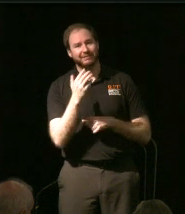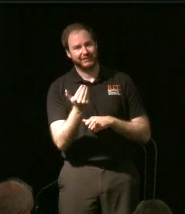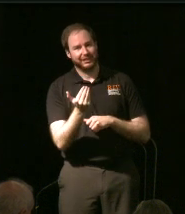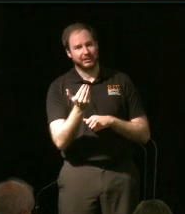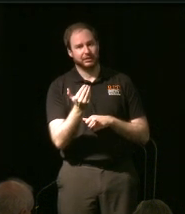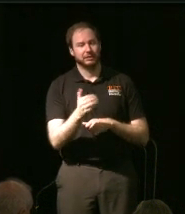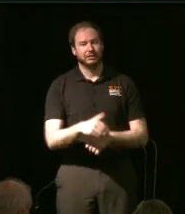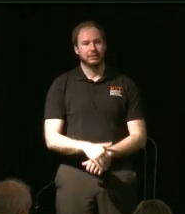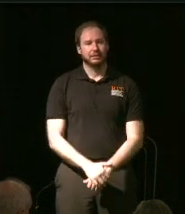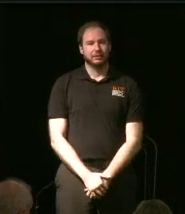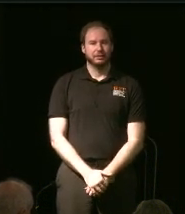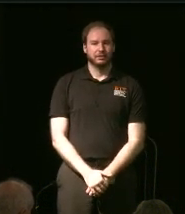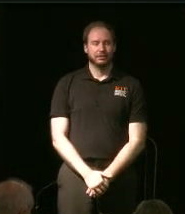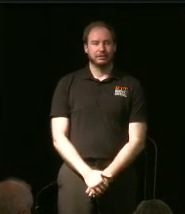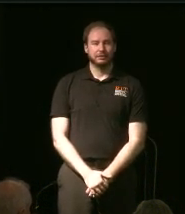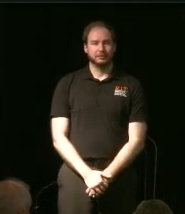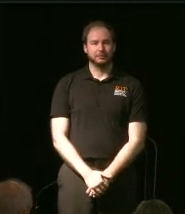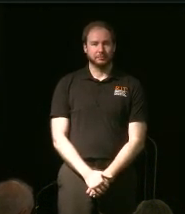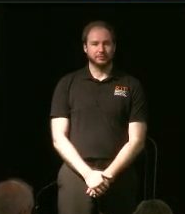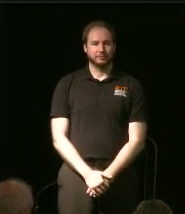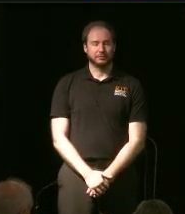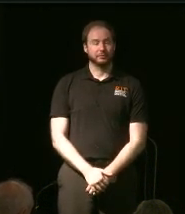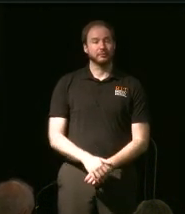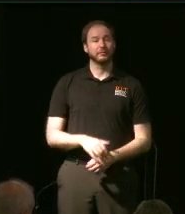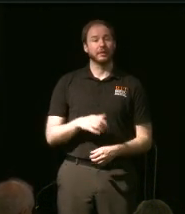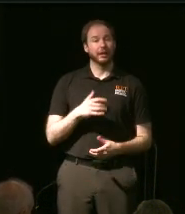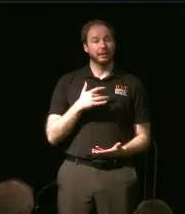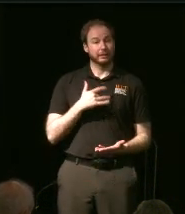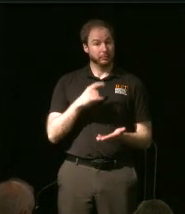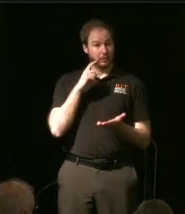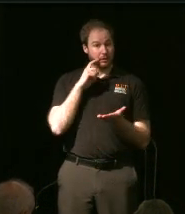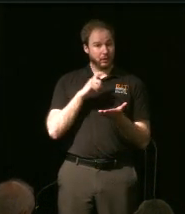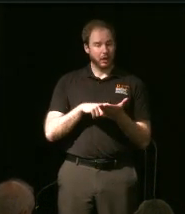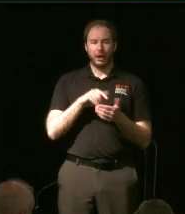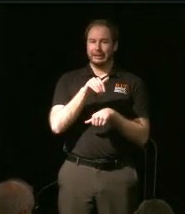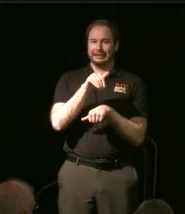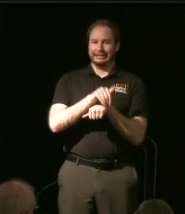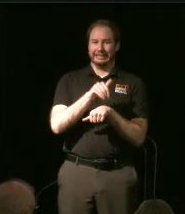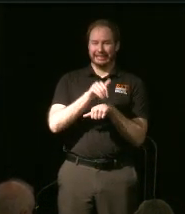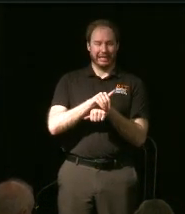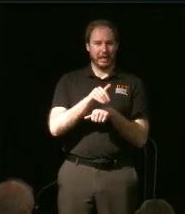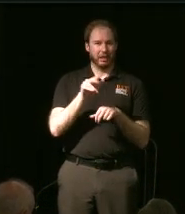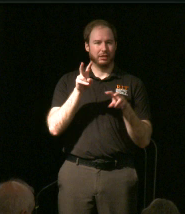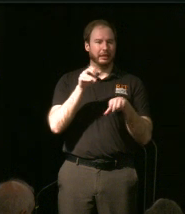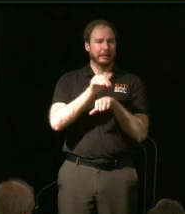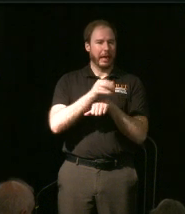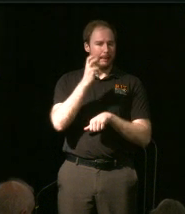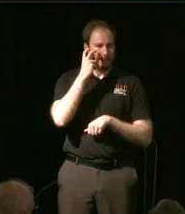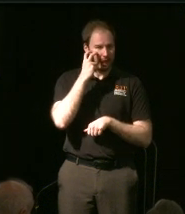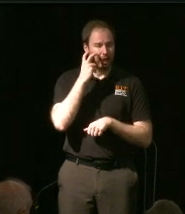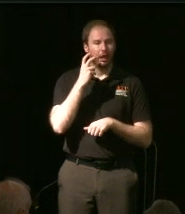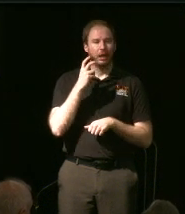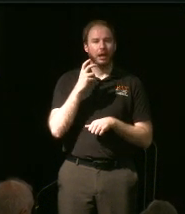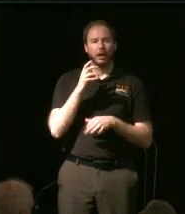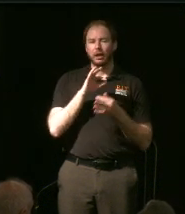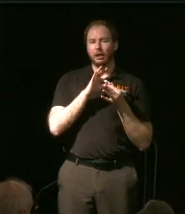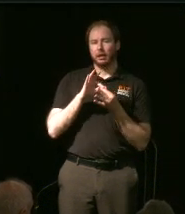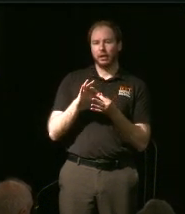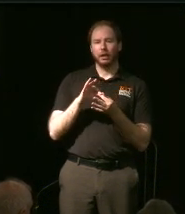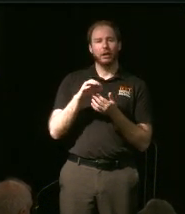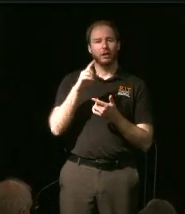15. It begins usually with night blindness, sometimes associated